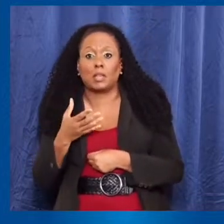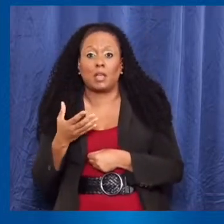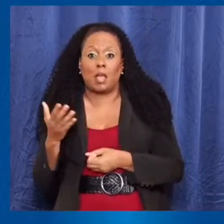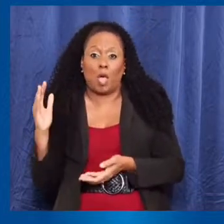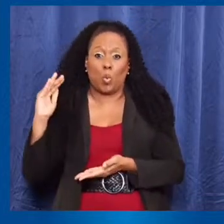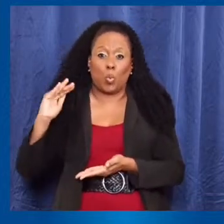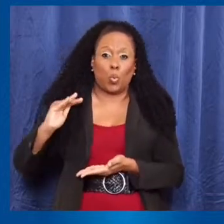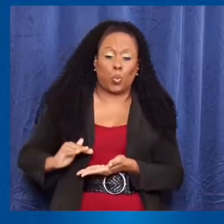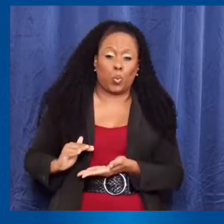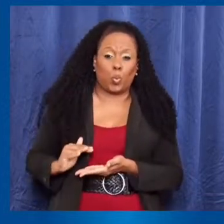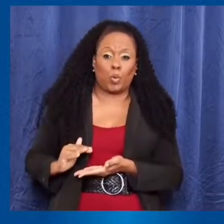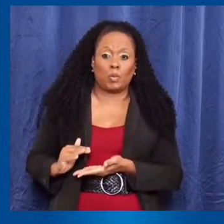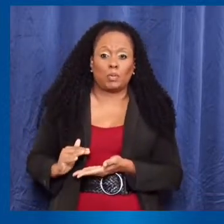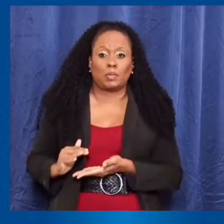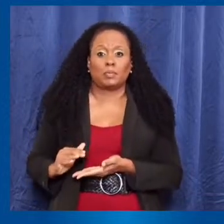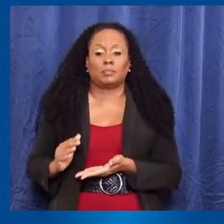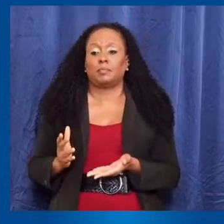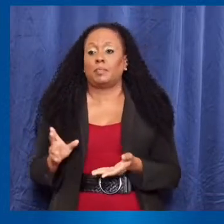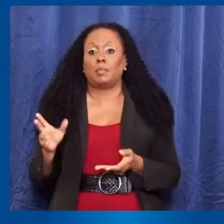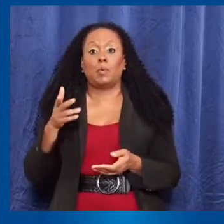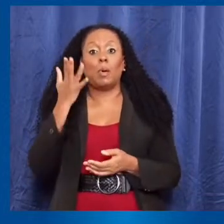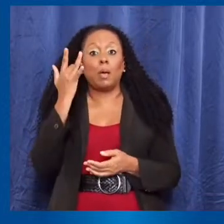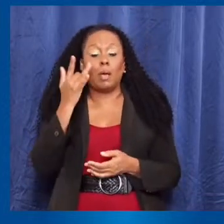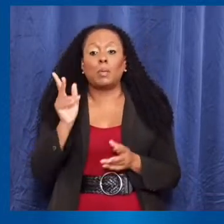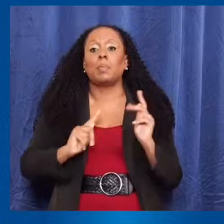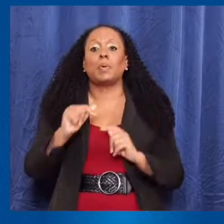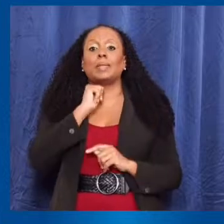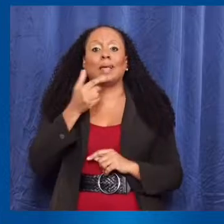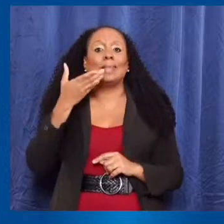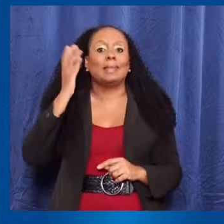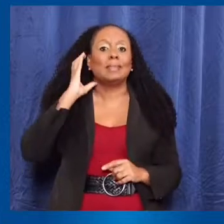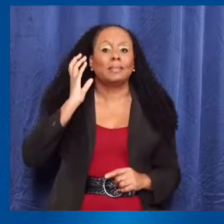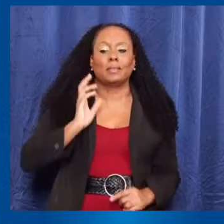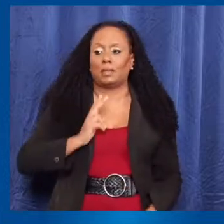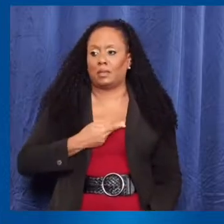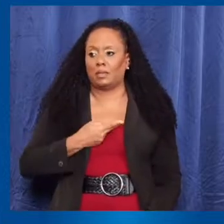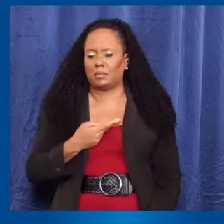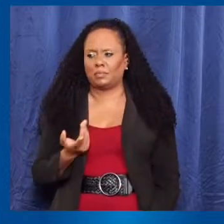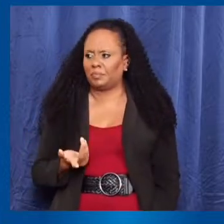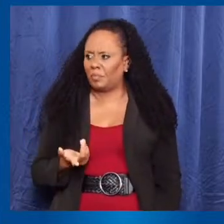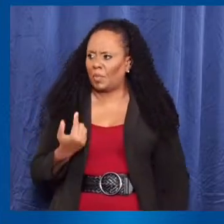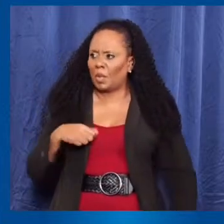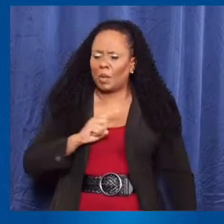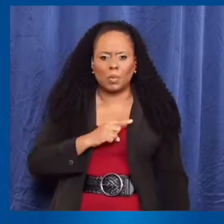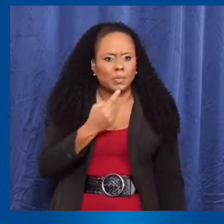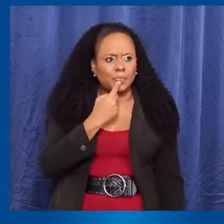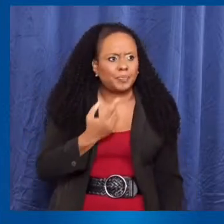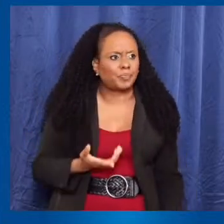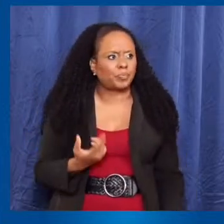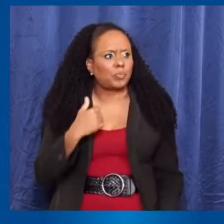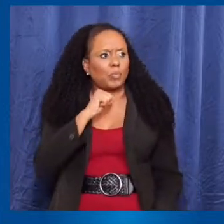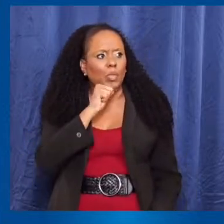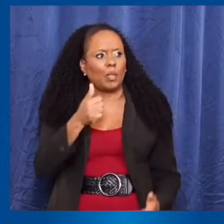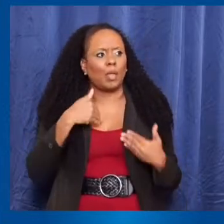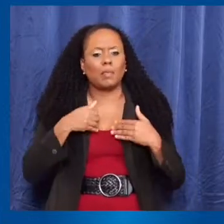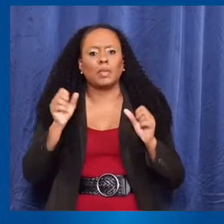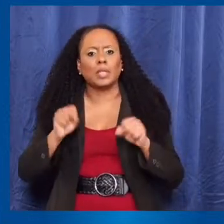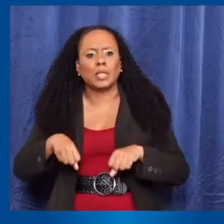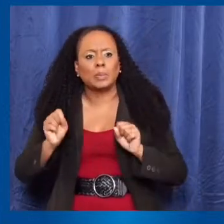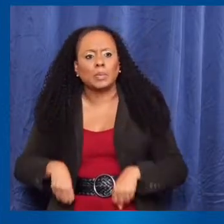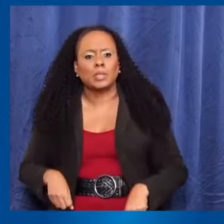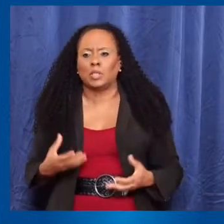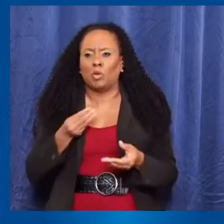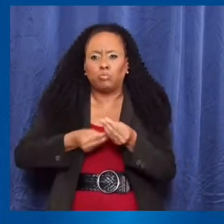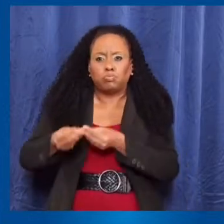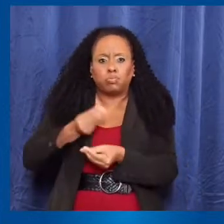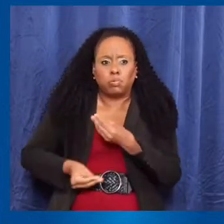our voices were trying to be heard, no one heard them. When we said we don't have the capacity to distort global trade in goods, we